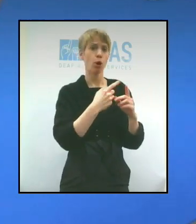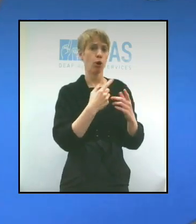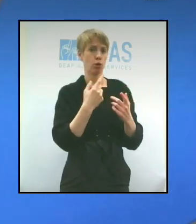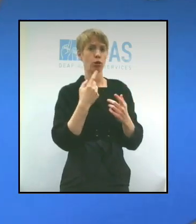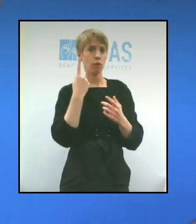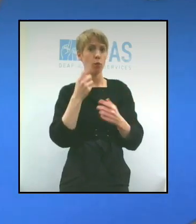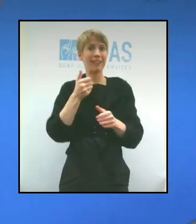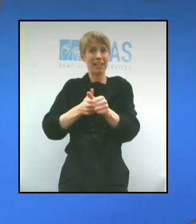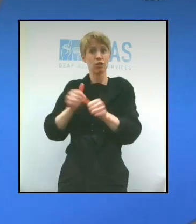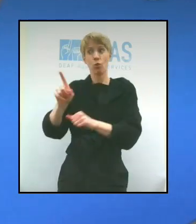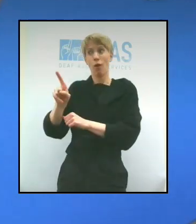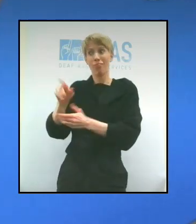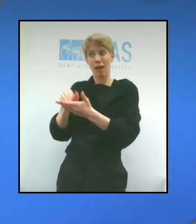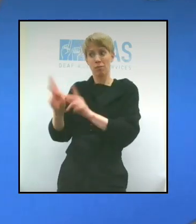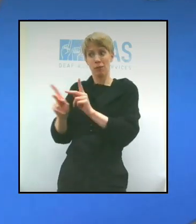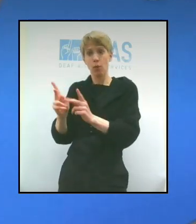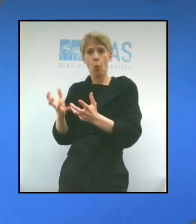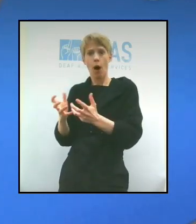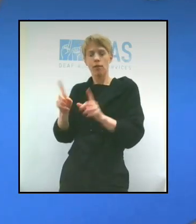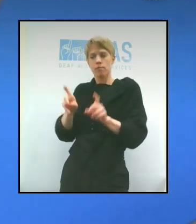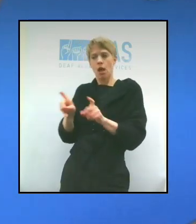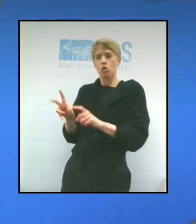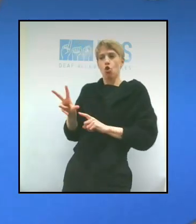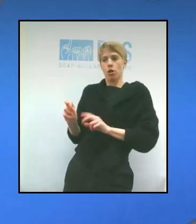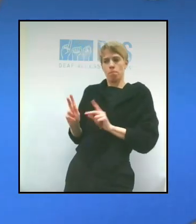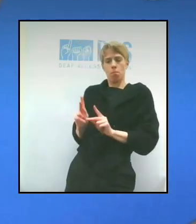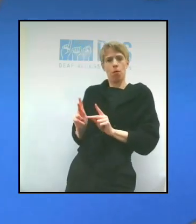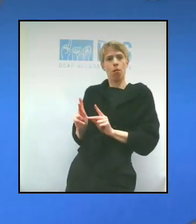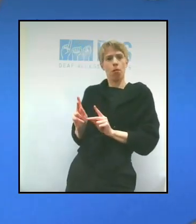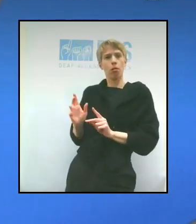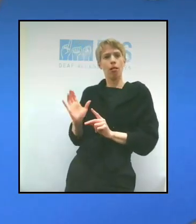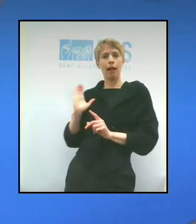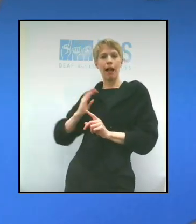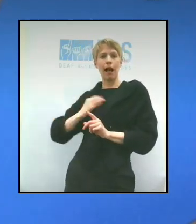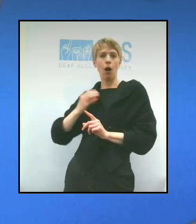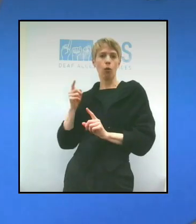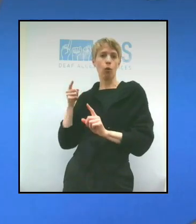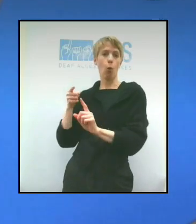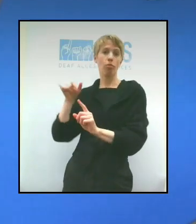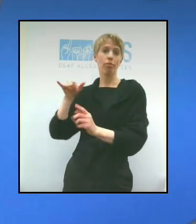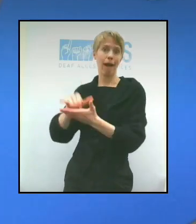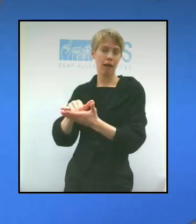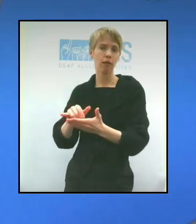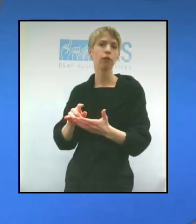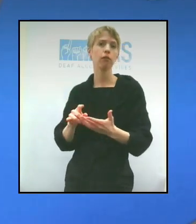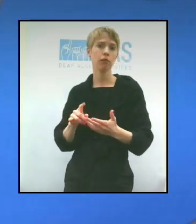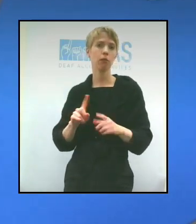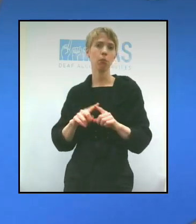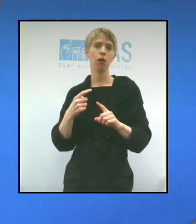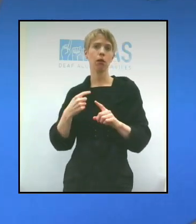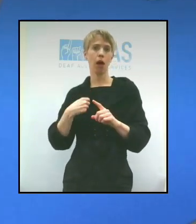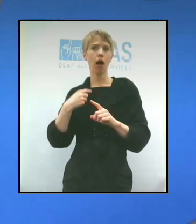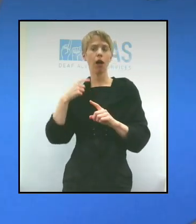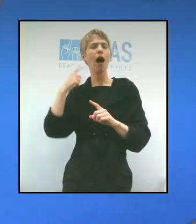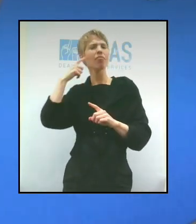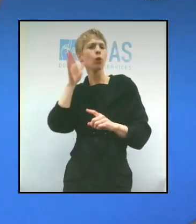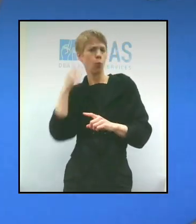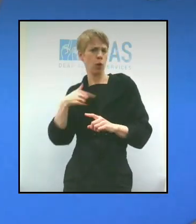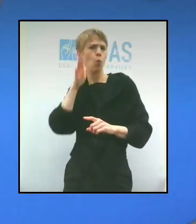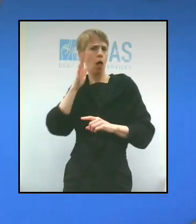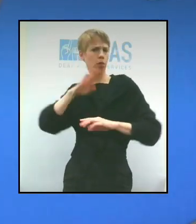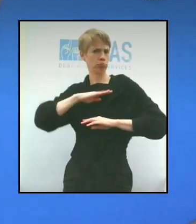it now, and now that they're ramping up testing through New York State through the nursing homes, I have no question that we'll meet that continually.